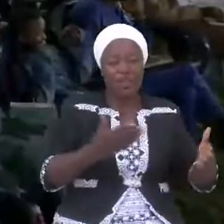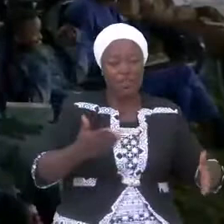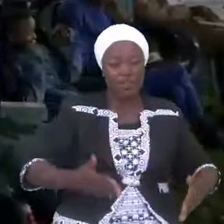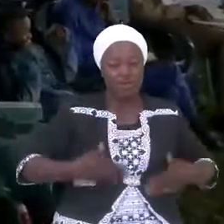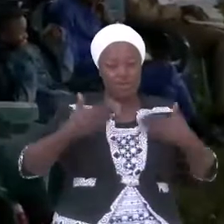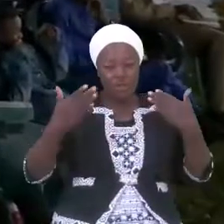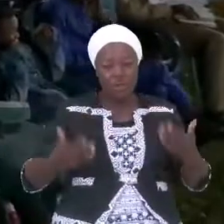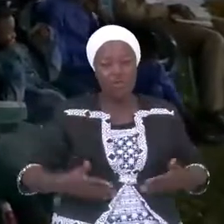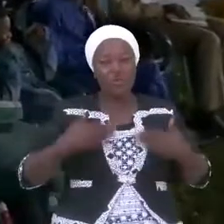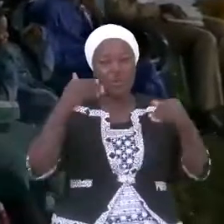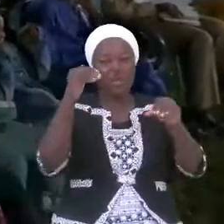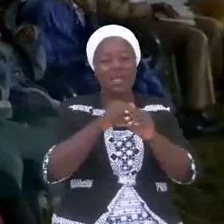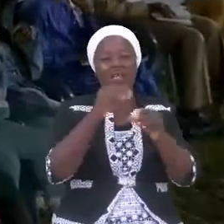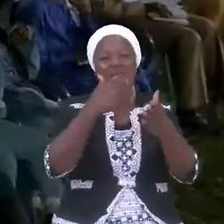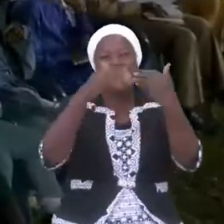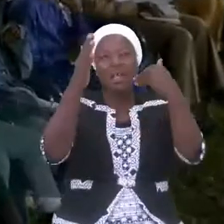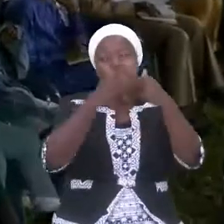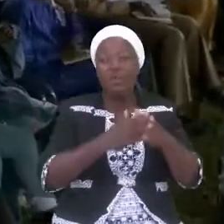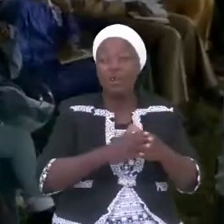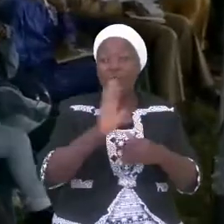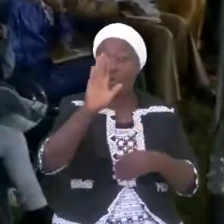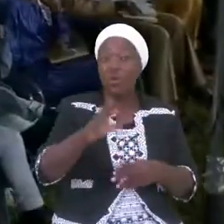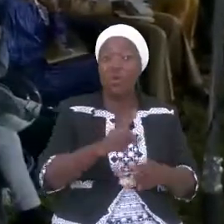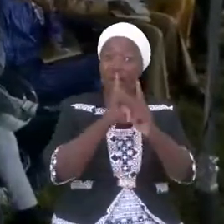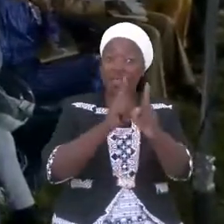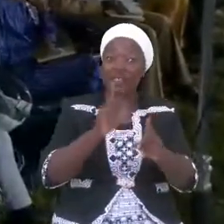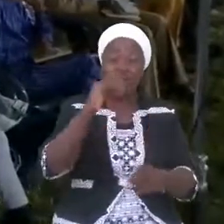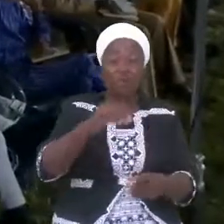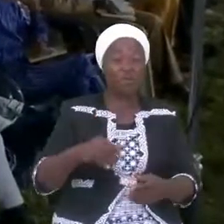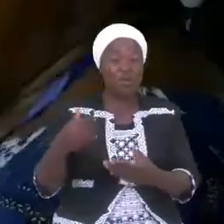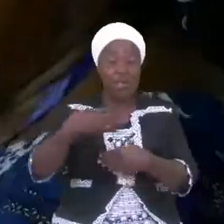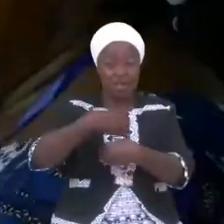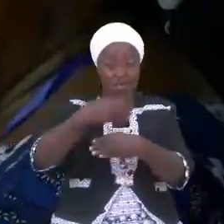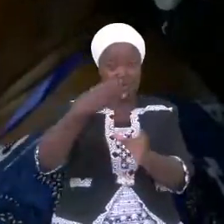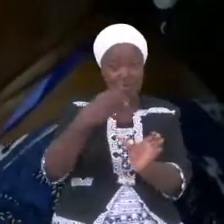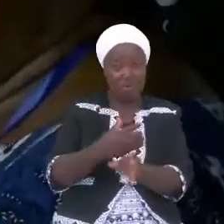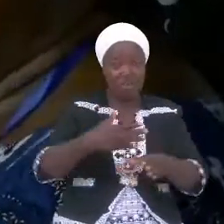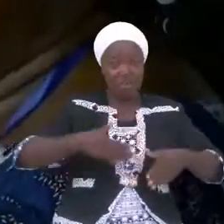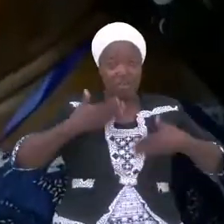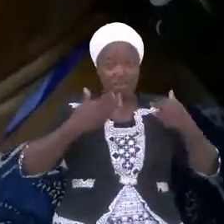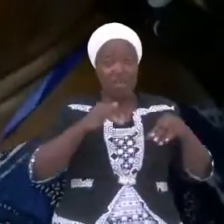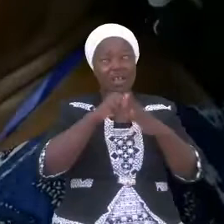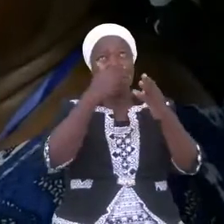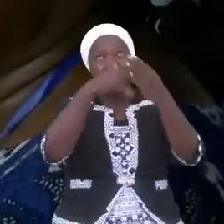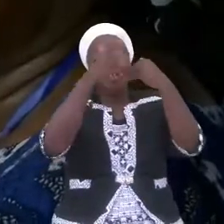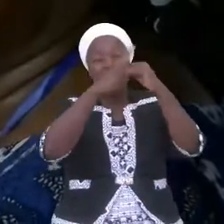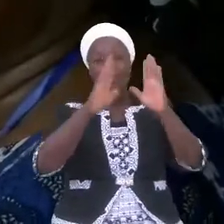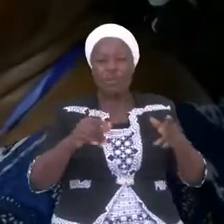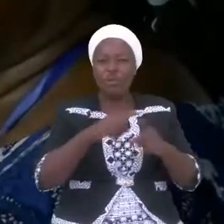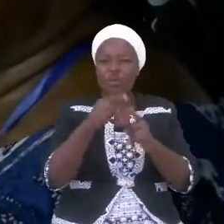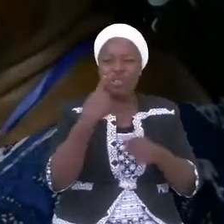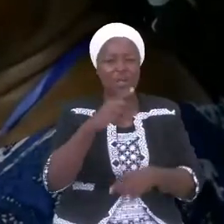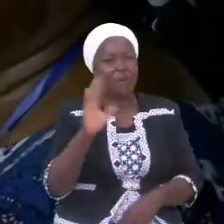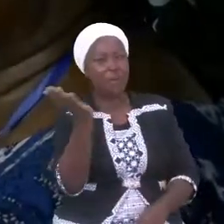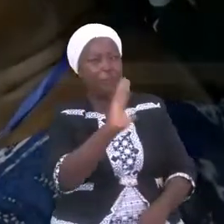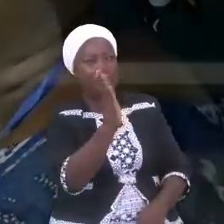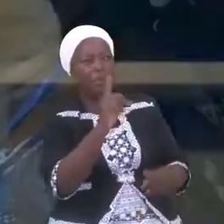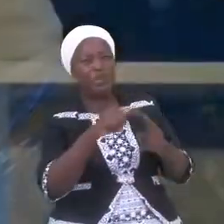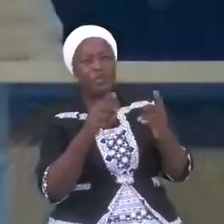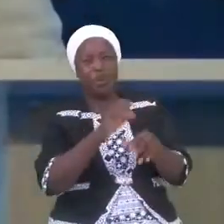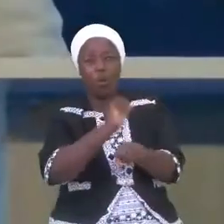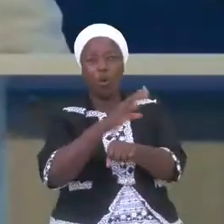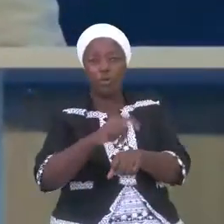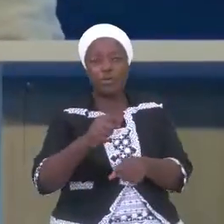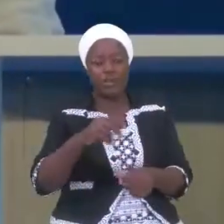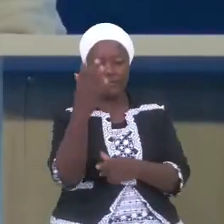Your response will create joy in heaven. When you say bye-bye to the works of